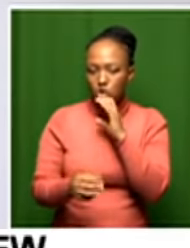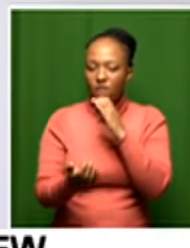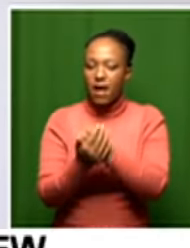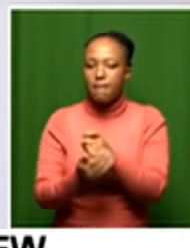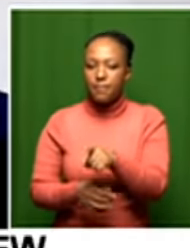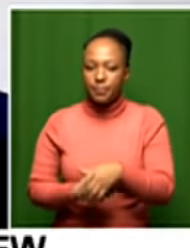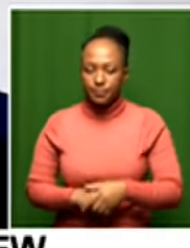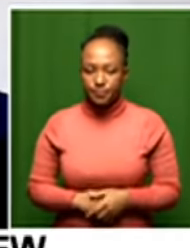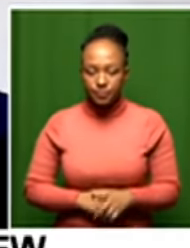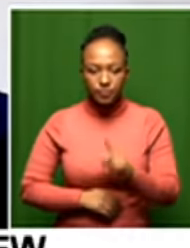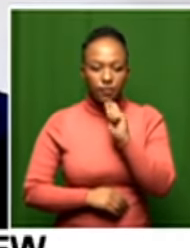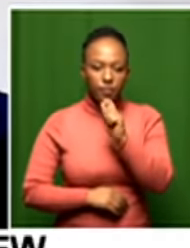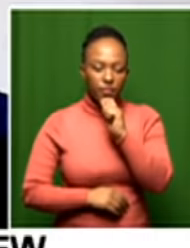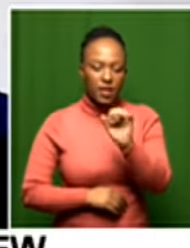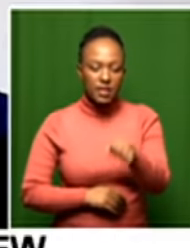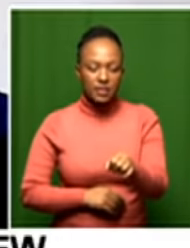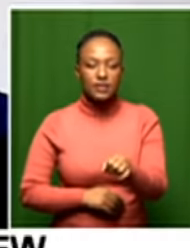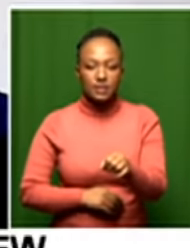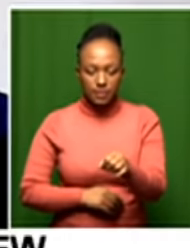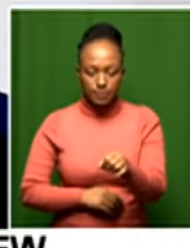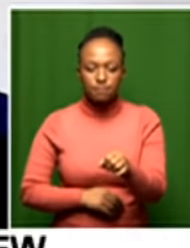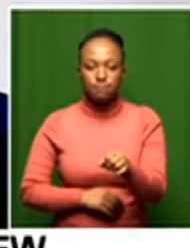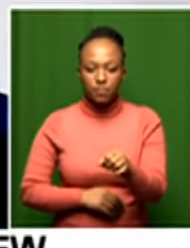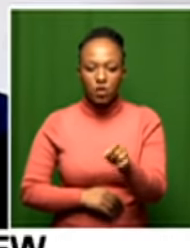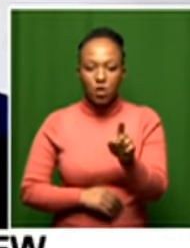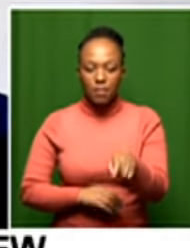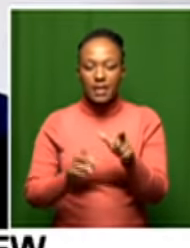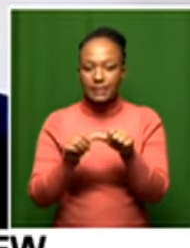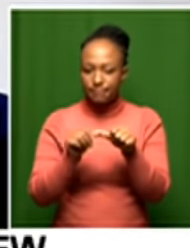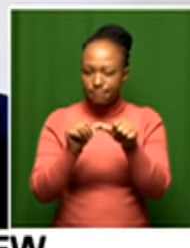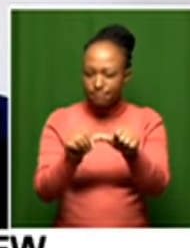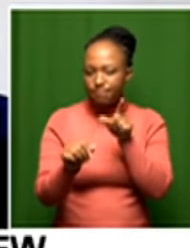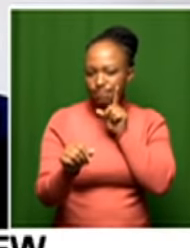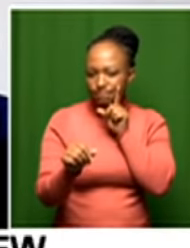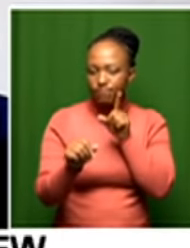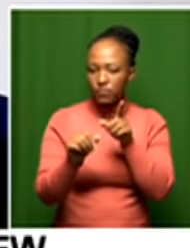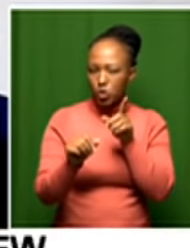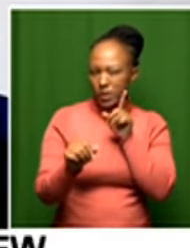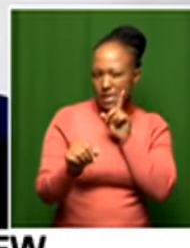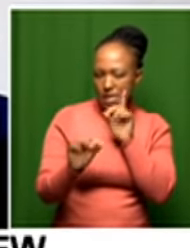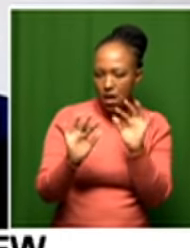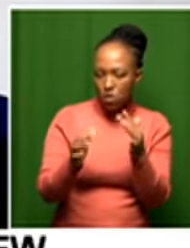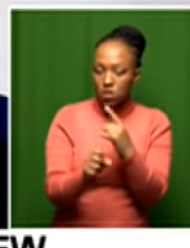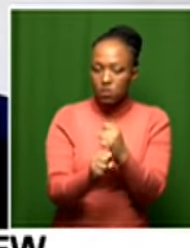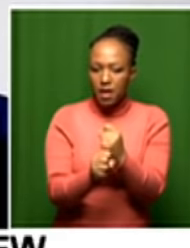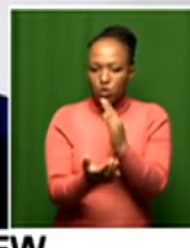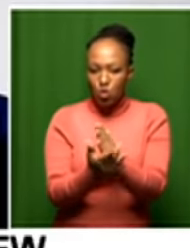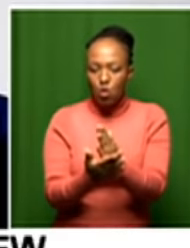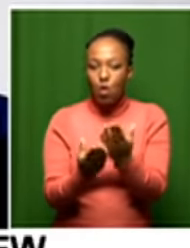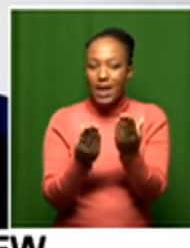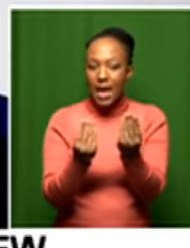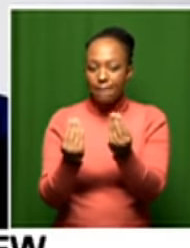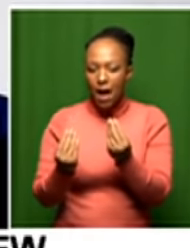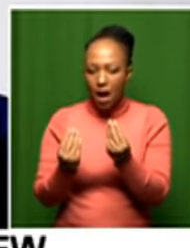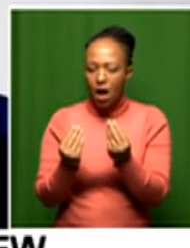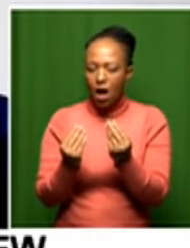that. Indeed, it is something that we need to certainly keep a very, very close eye on, and make sure that we look at these